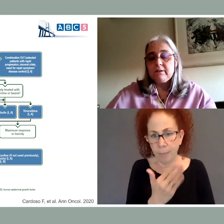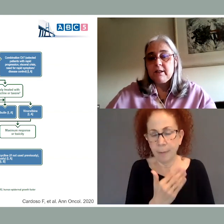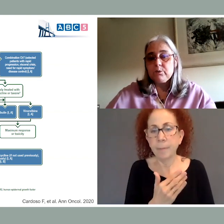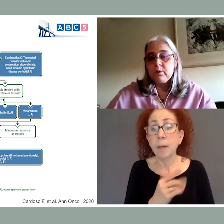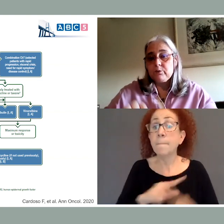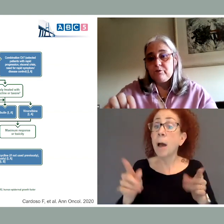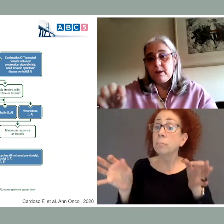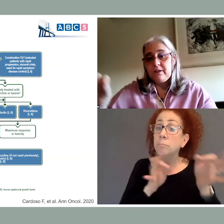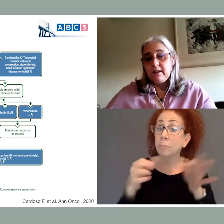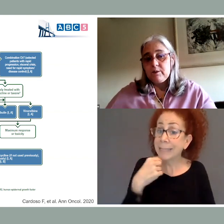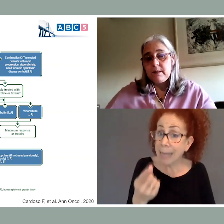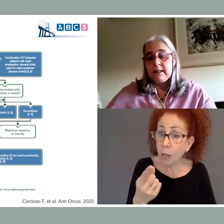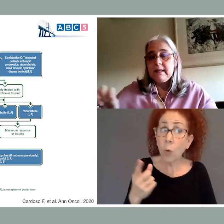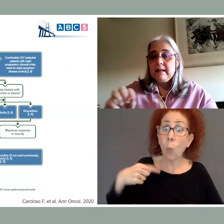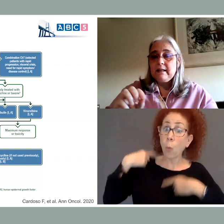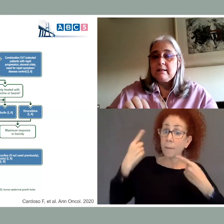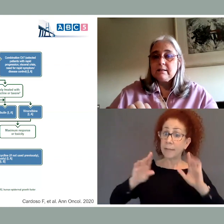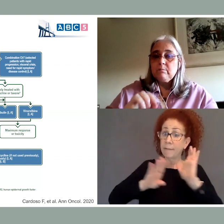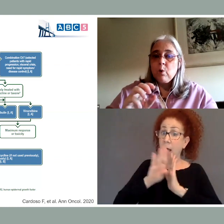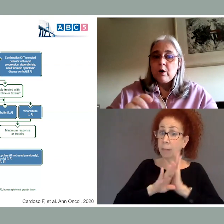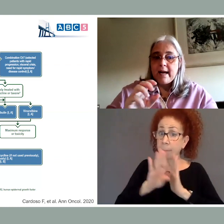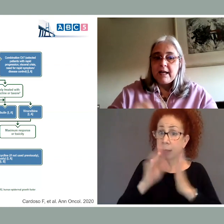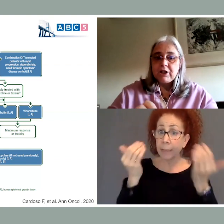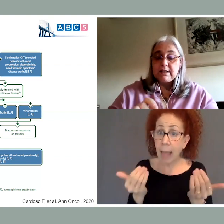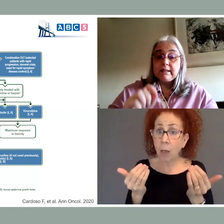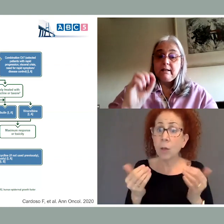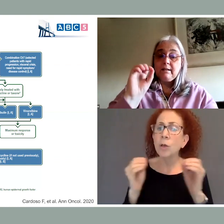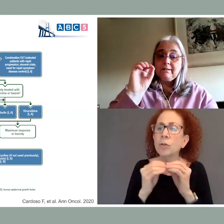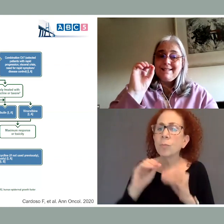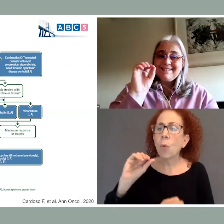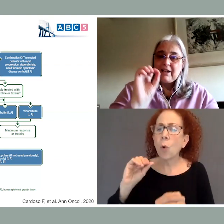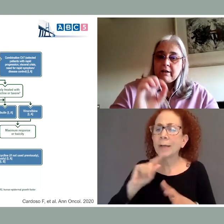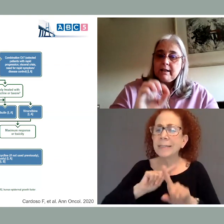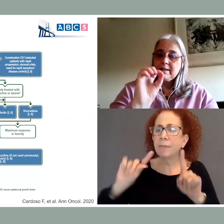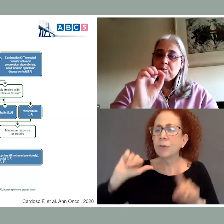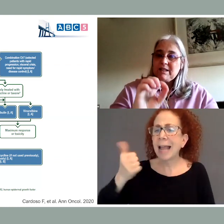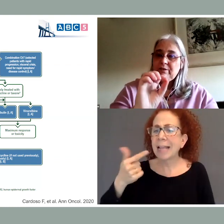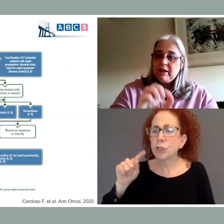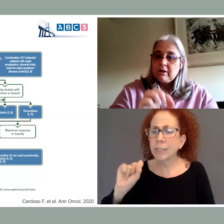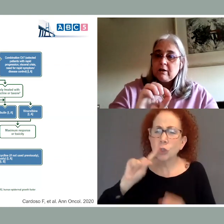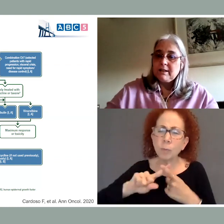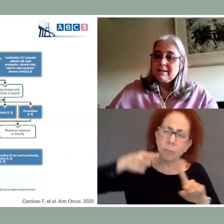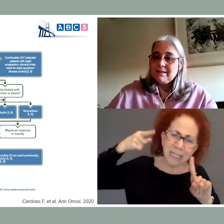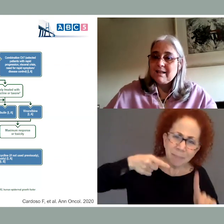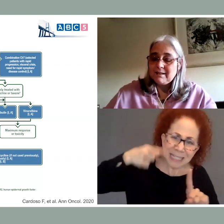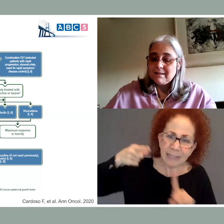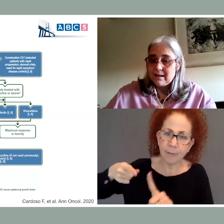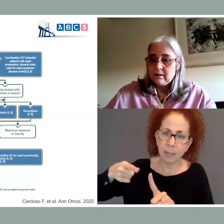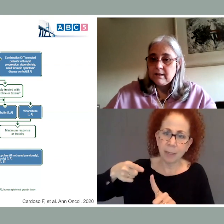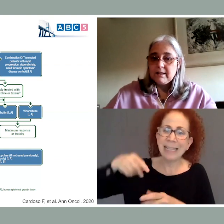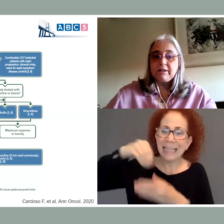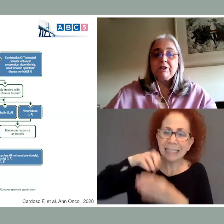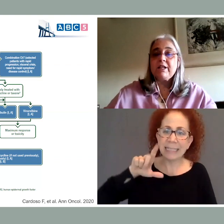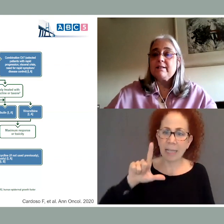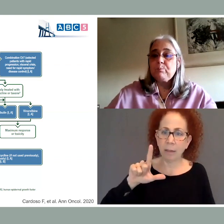to tell you that what we've been developing is more agents that target specific targets inside the